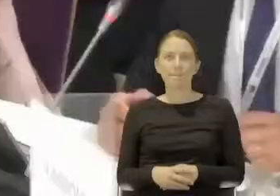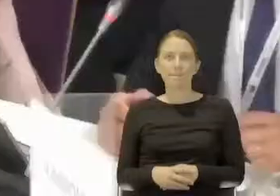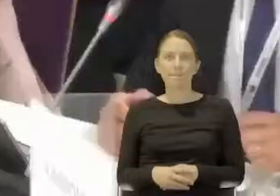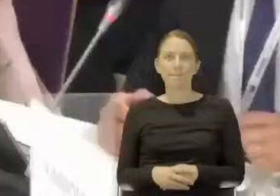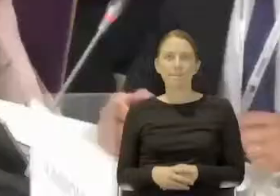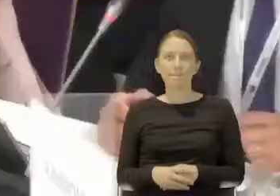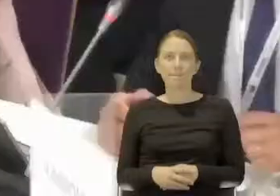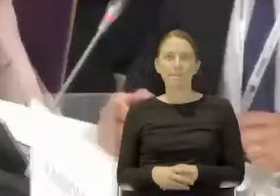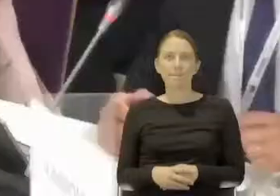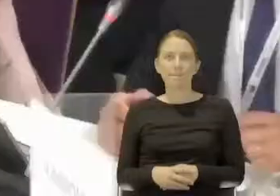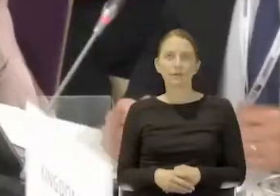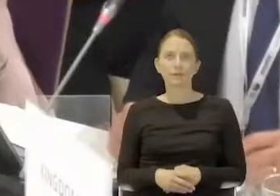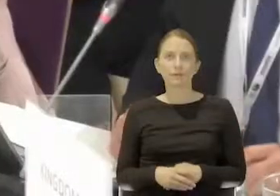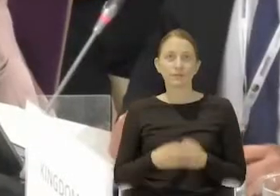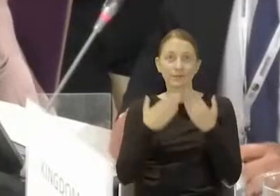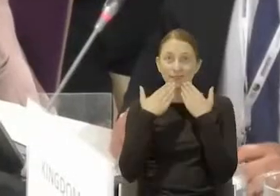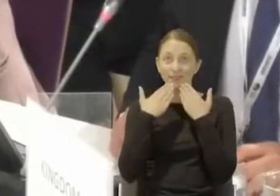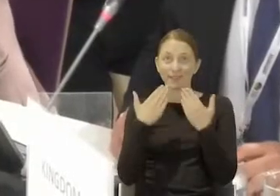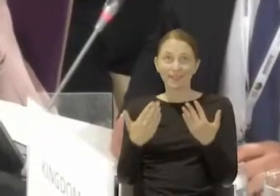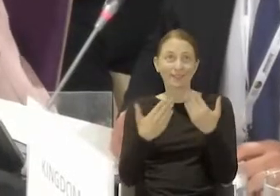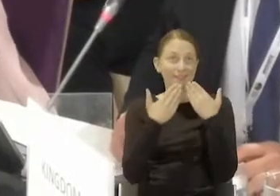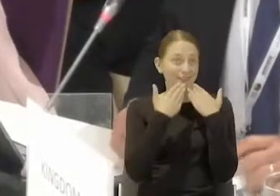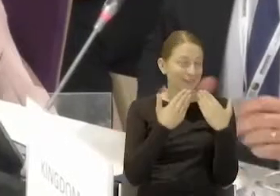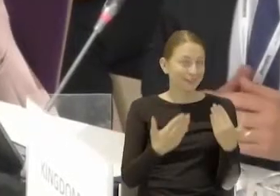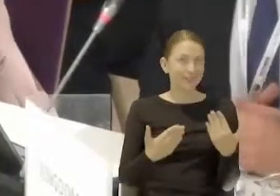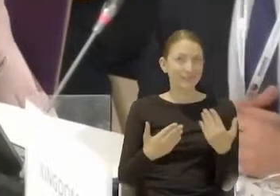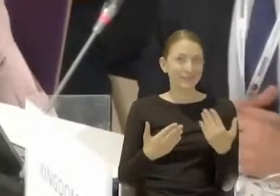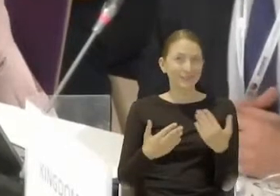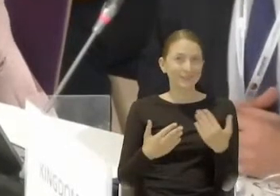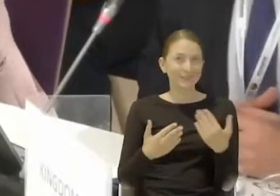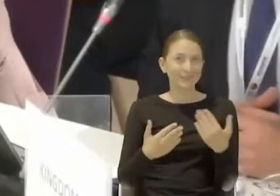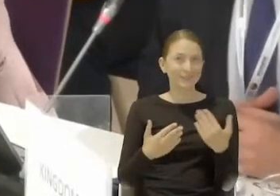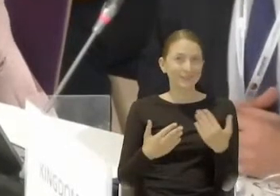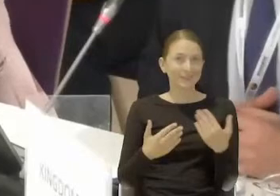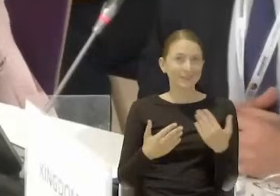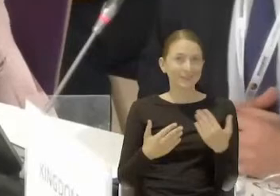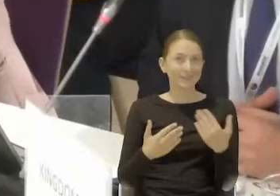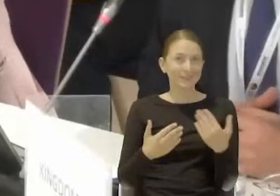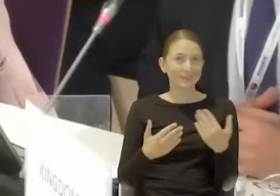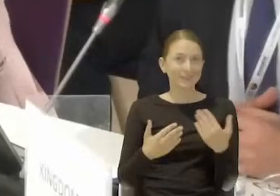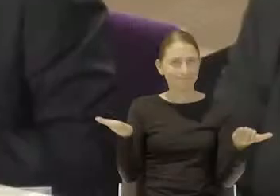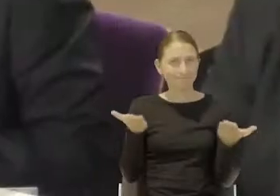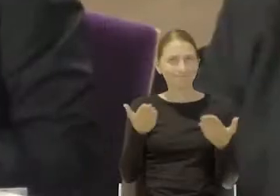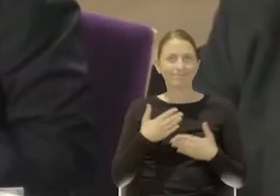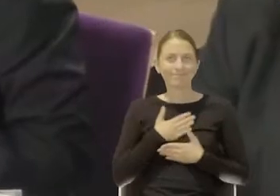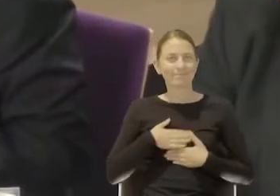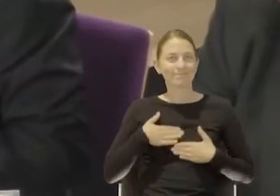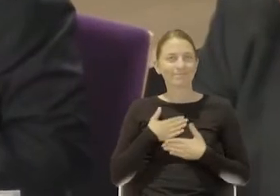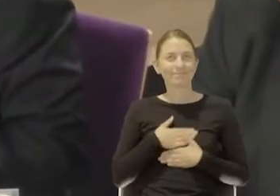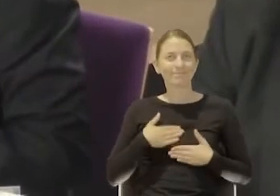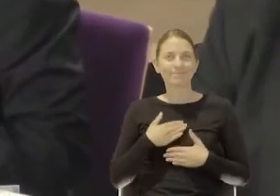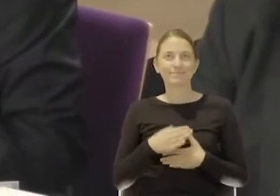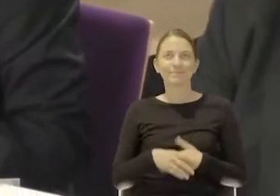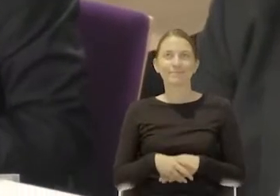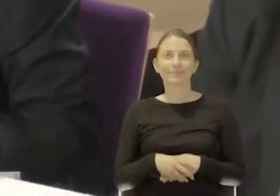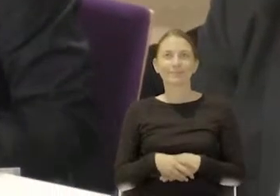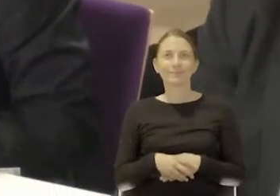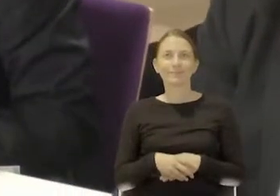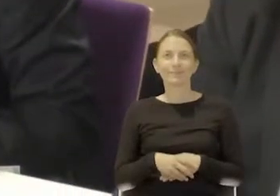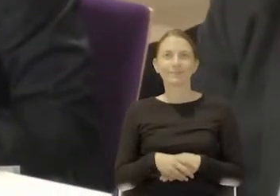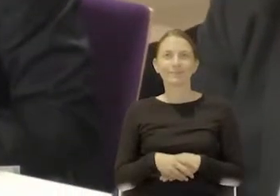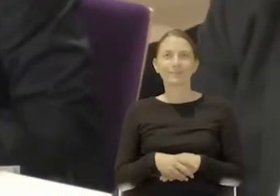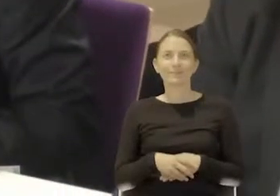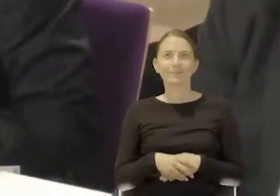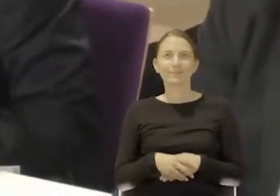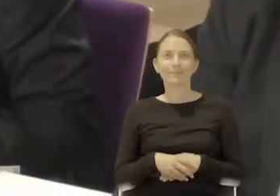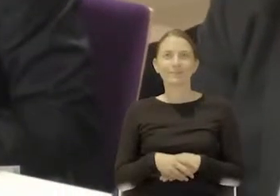chère audience. Ladies and gentlemen, thank you for inviting me to that round table.